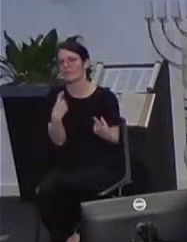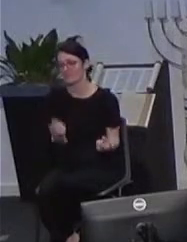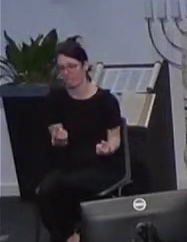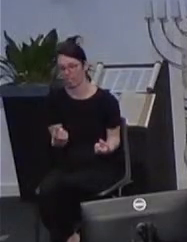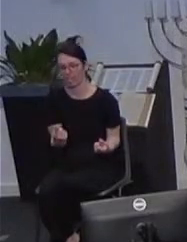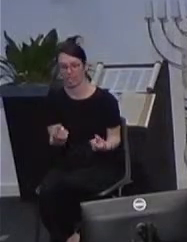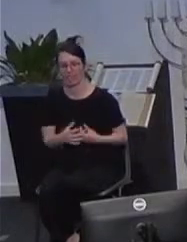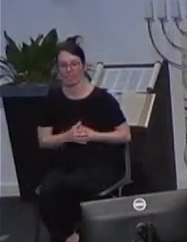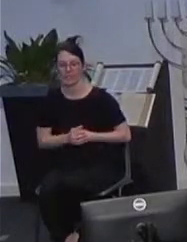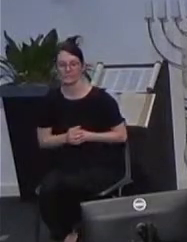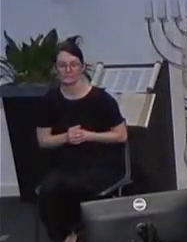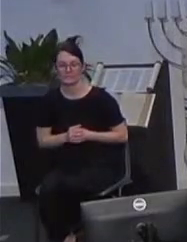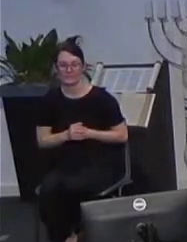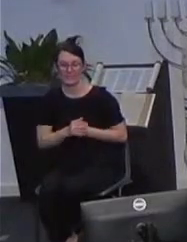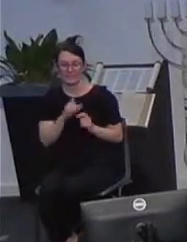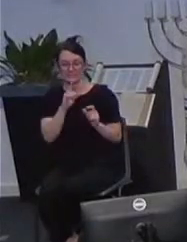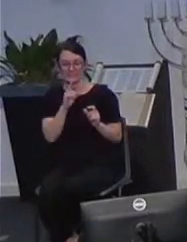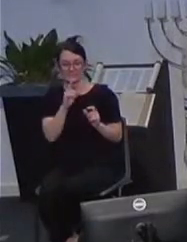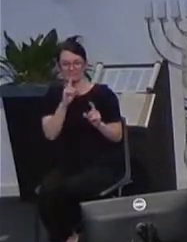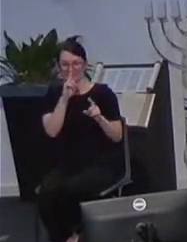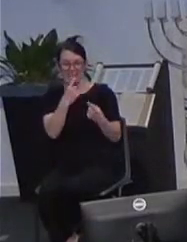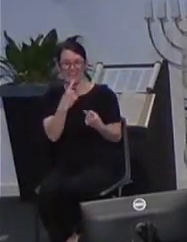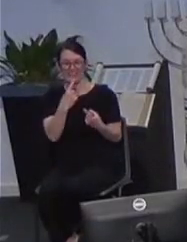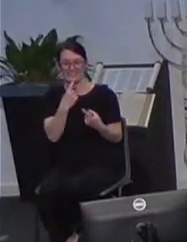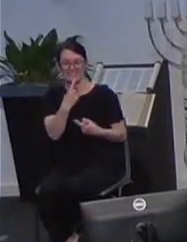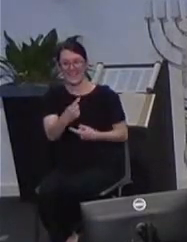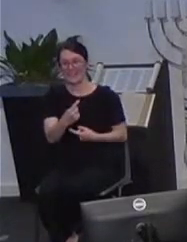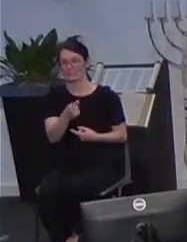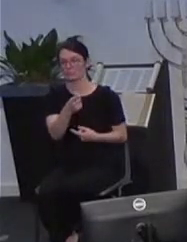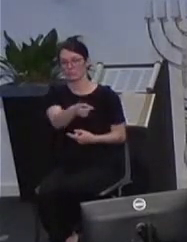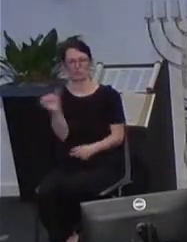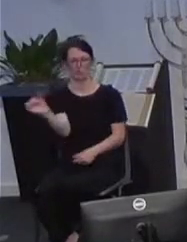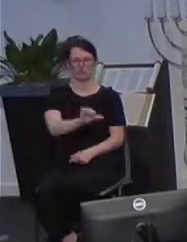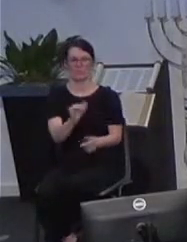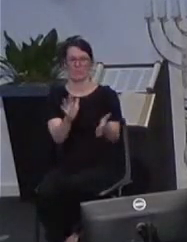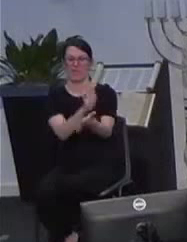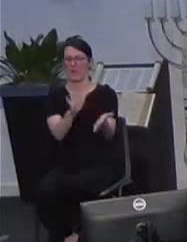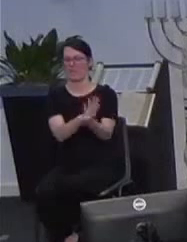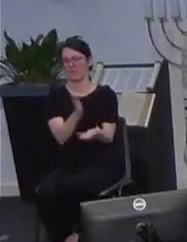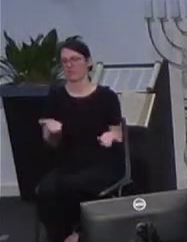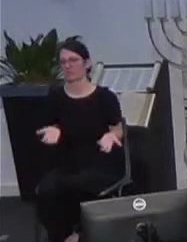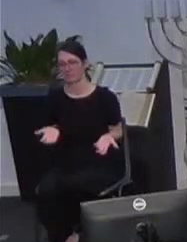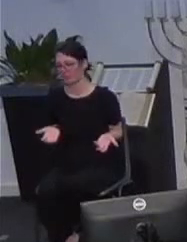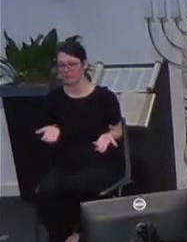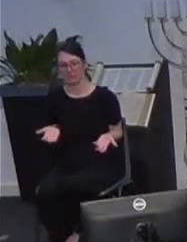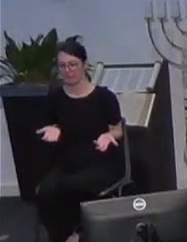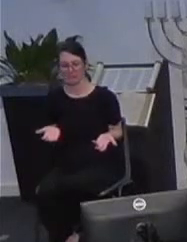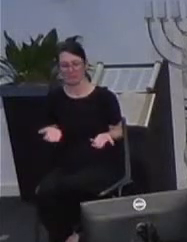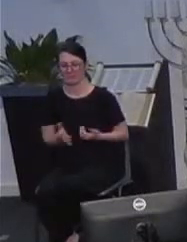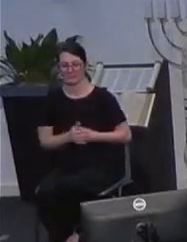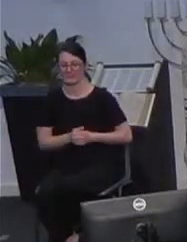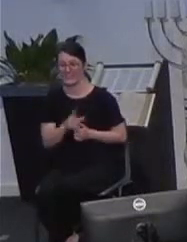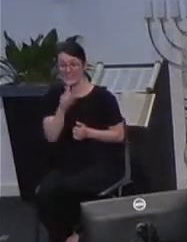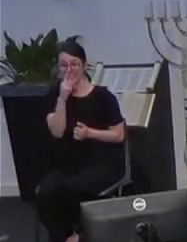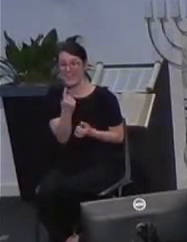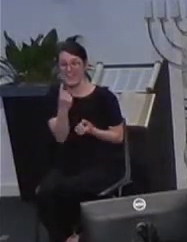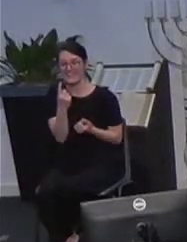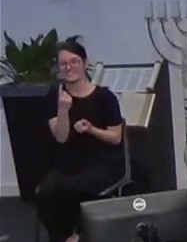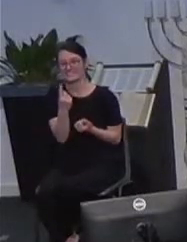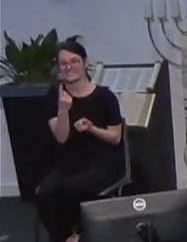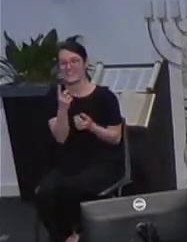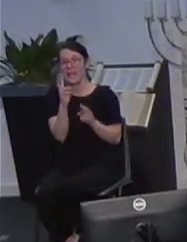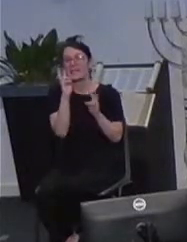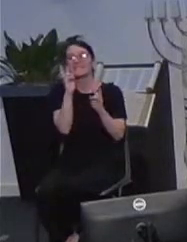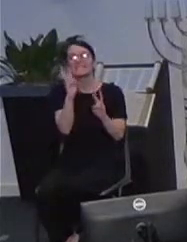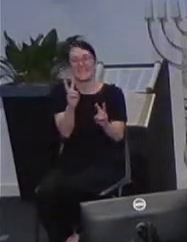You can't tell them just to be happy, you know, like, oh, gee, I never thought of that, you know. It's because they can't see it. It's just